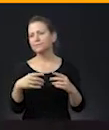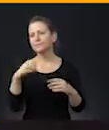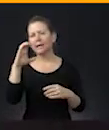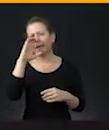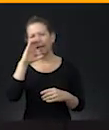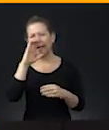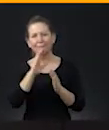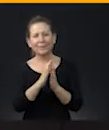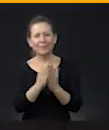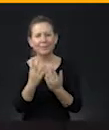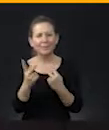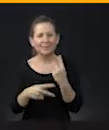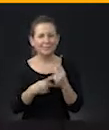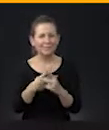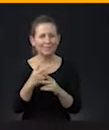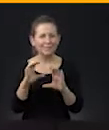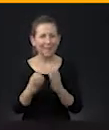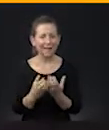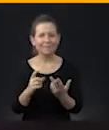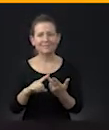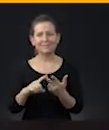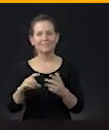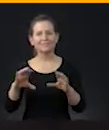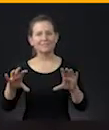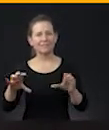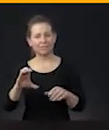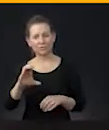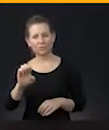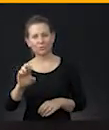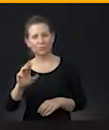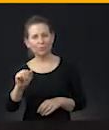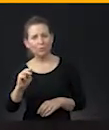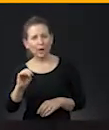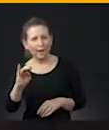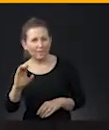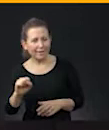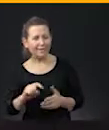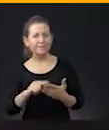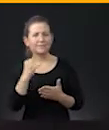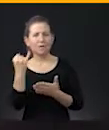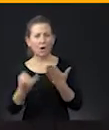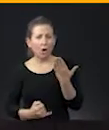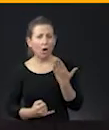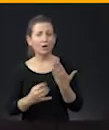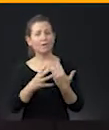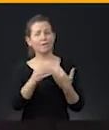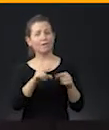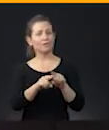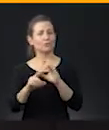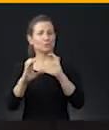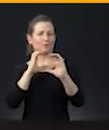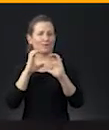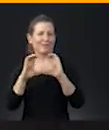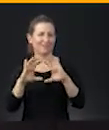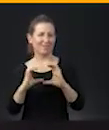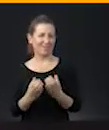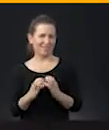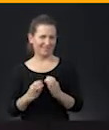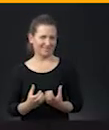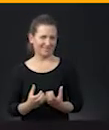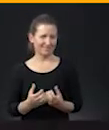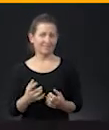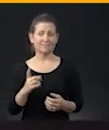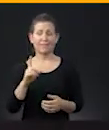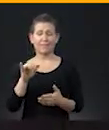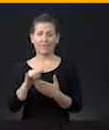comic book type classes, to ceramics and art, and then being able to do communication classes definitely